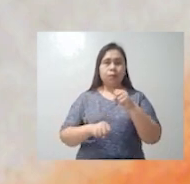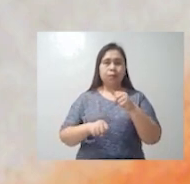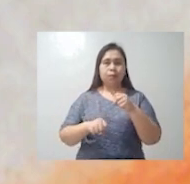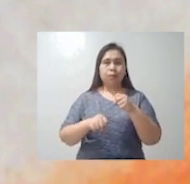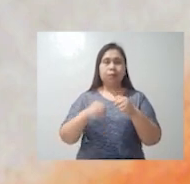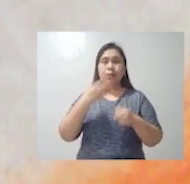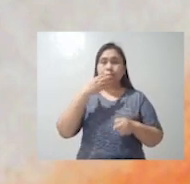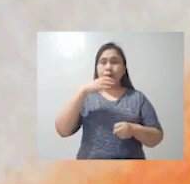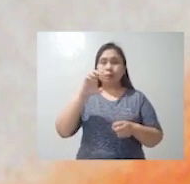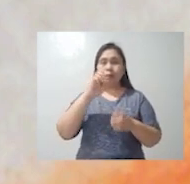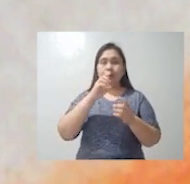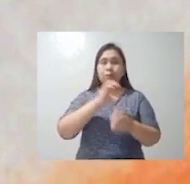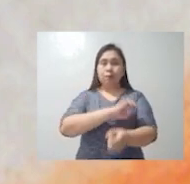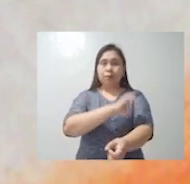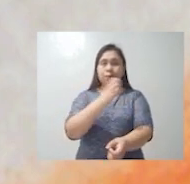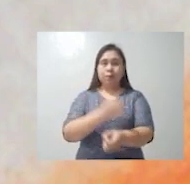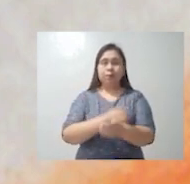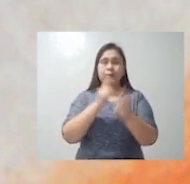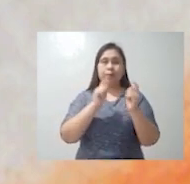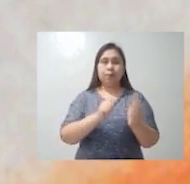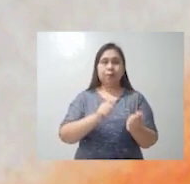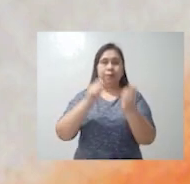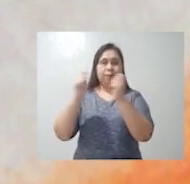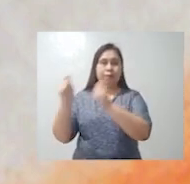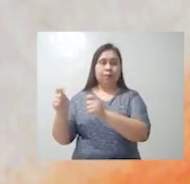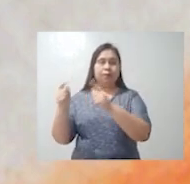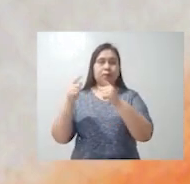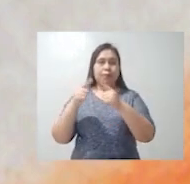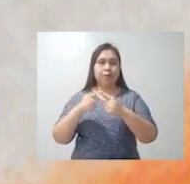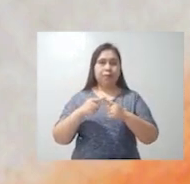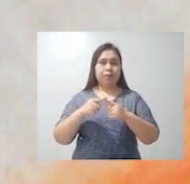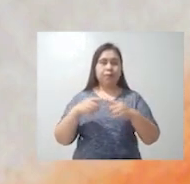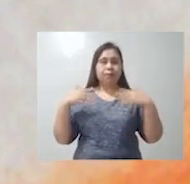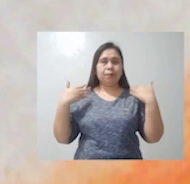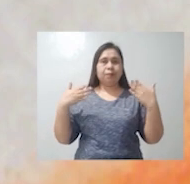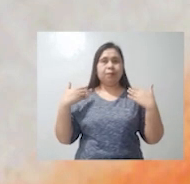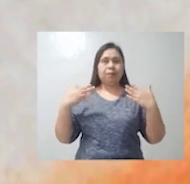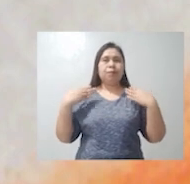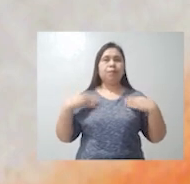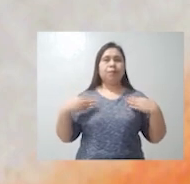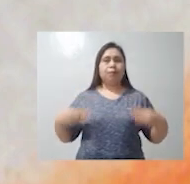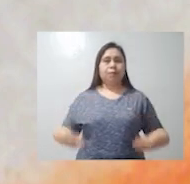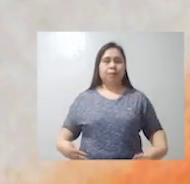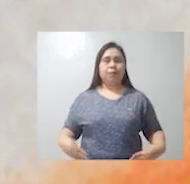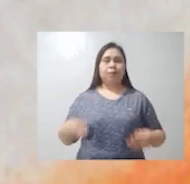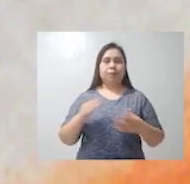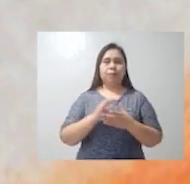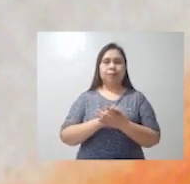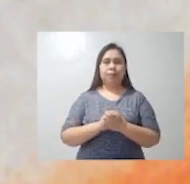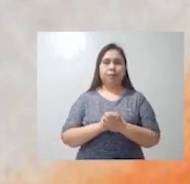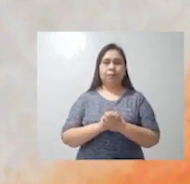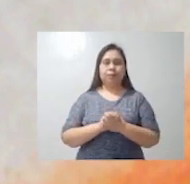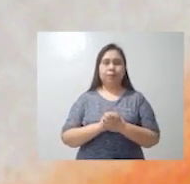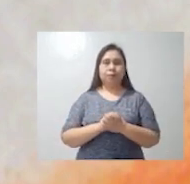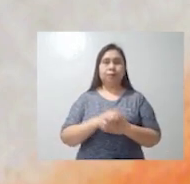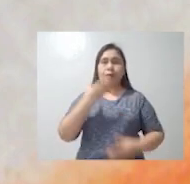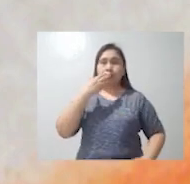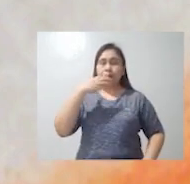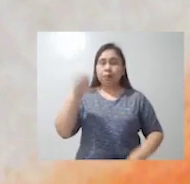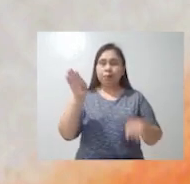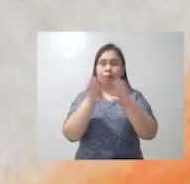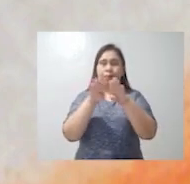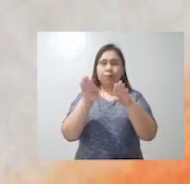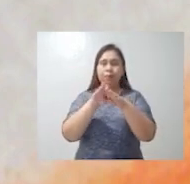body until they are of the same temperature or at thermal equilibrium. Thermal